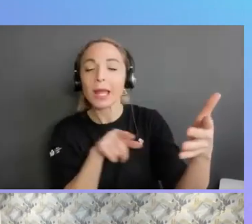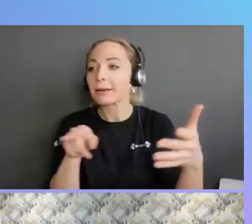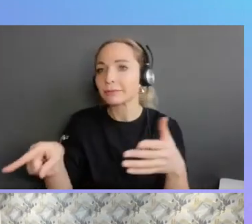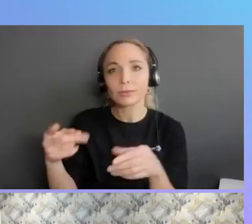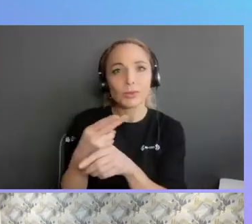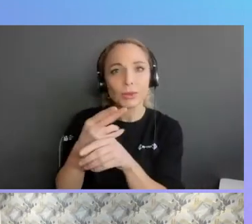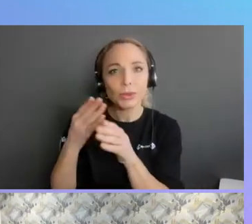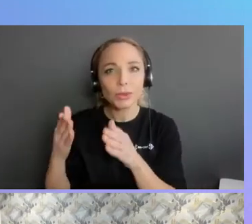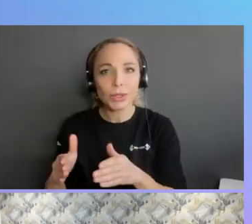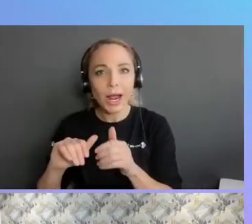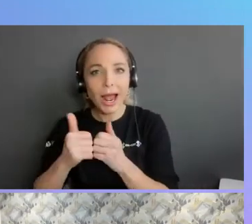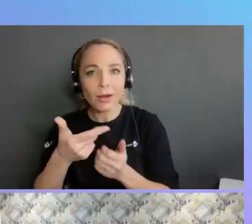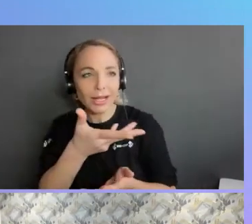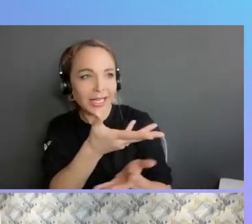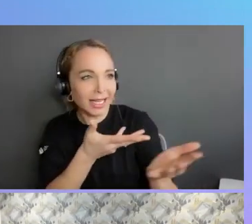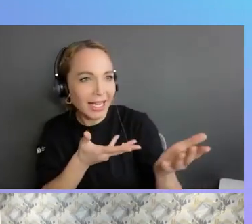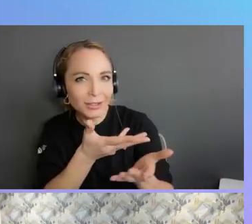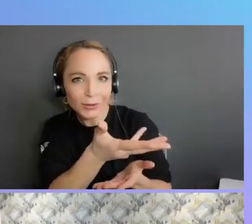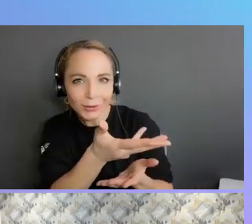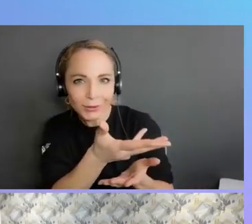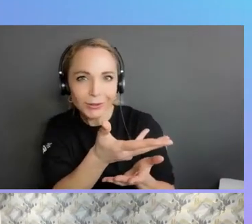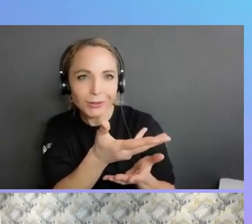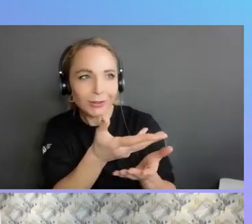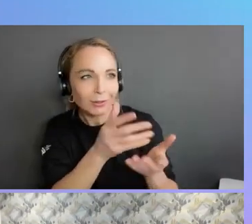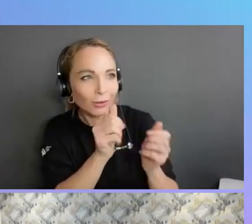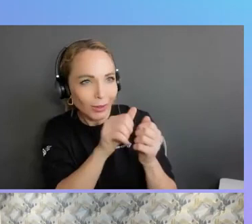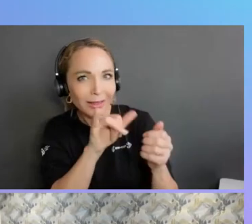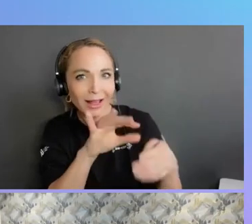engages with the content that we are offering.